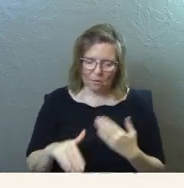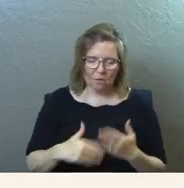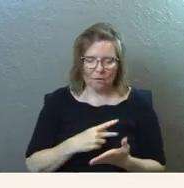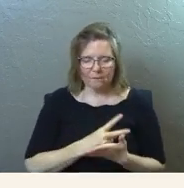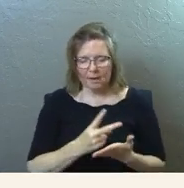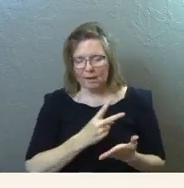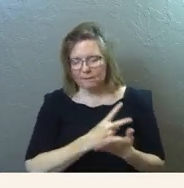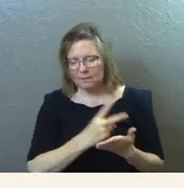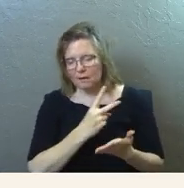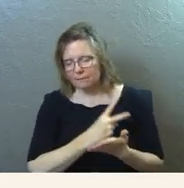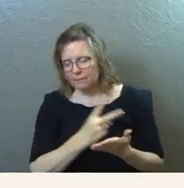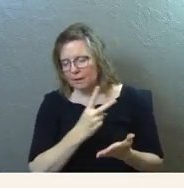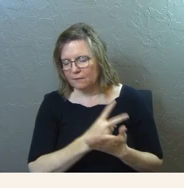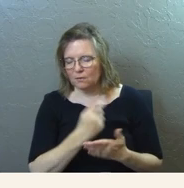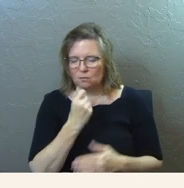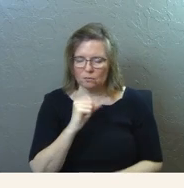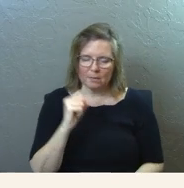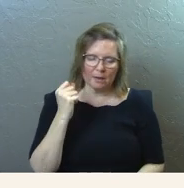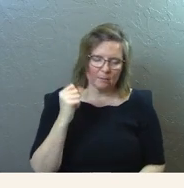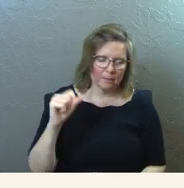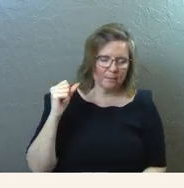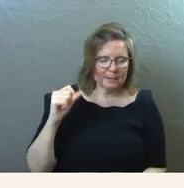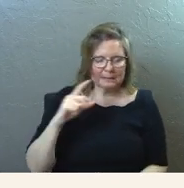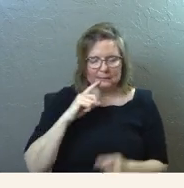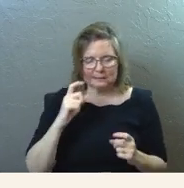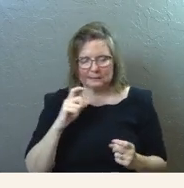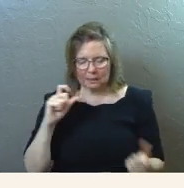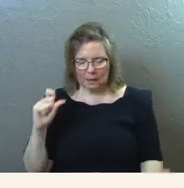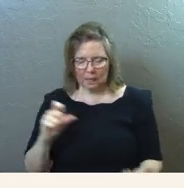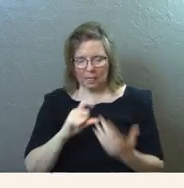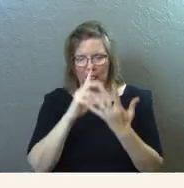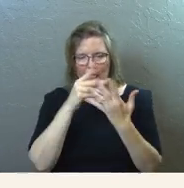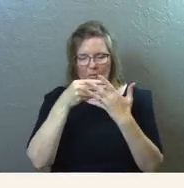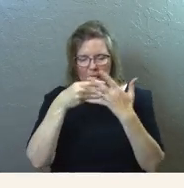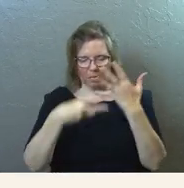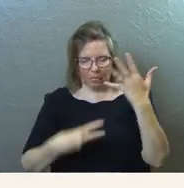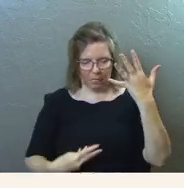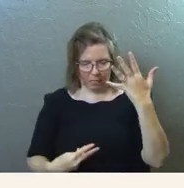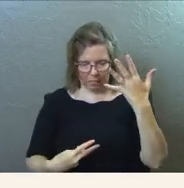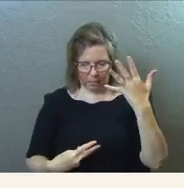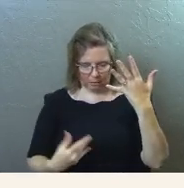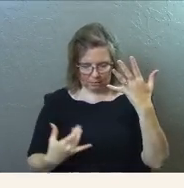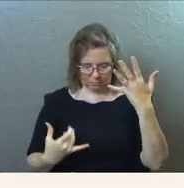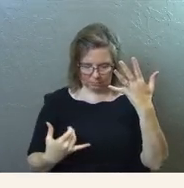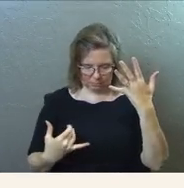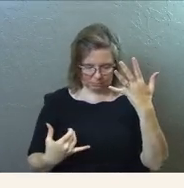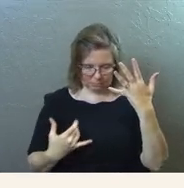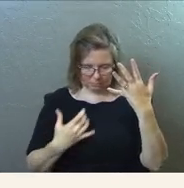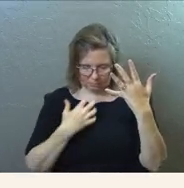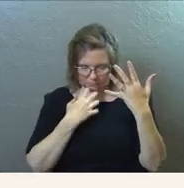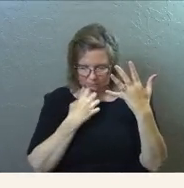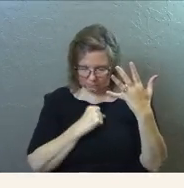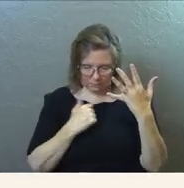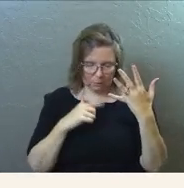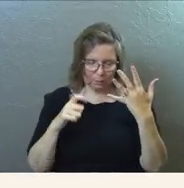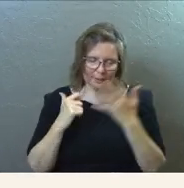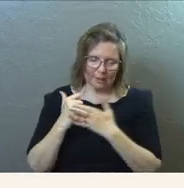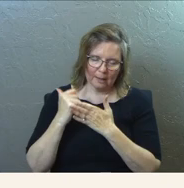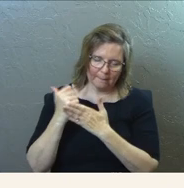the failures and all the rebellion and all the sins are right here in front of us right now. Lord, we need your